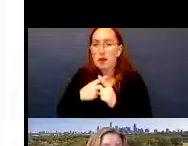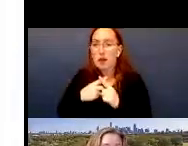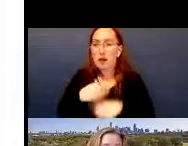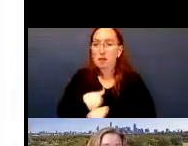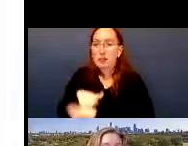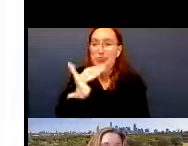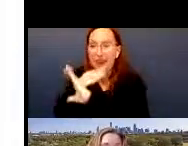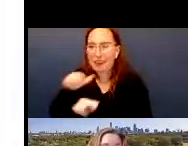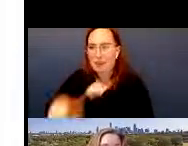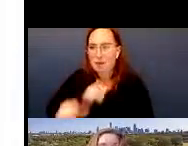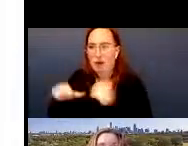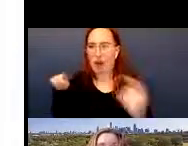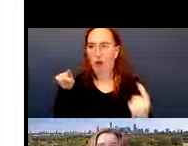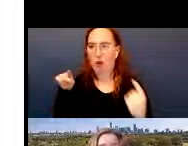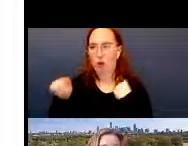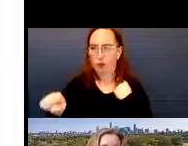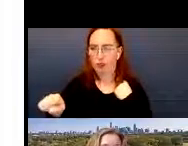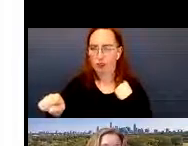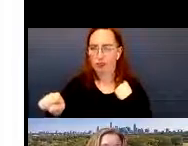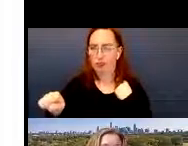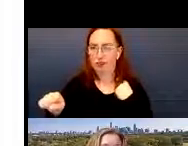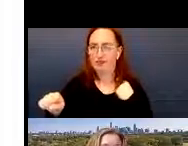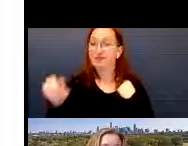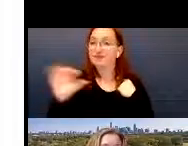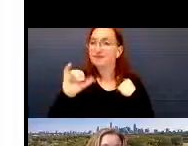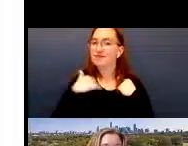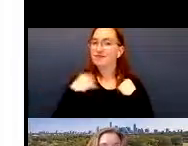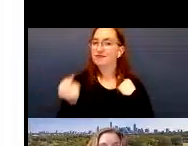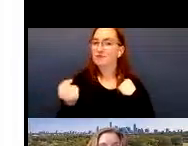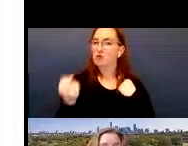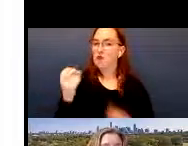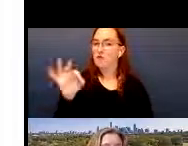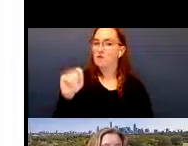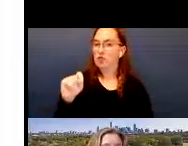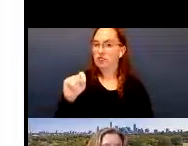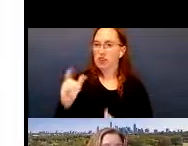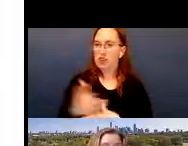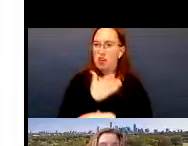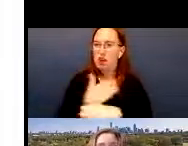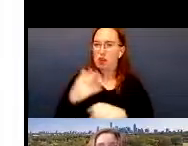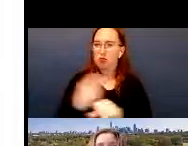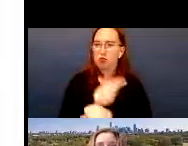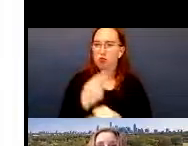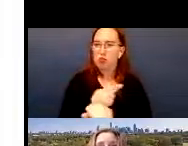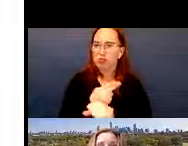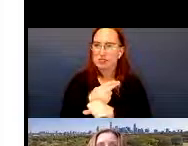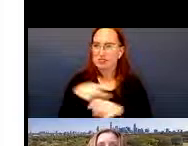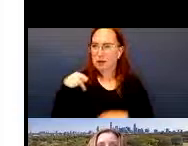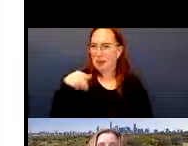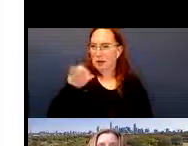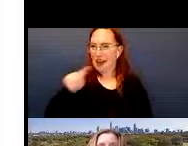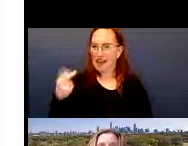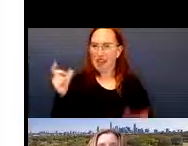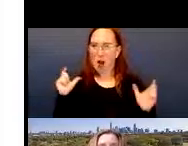road. In addition, there's a 12-foot shared use path. And it's important for that Barton Springs